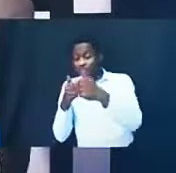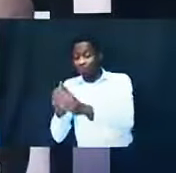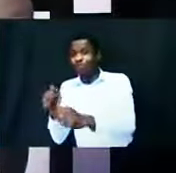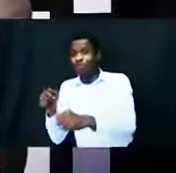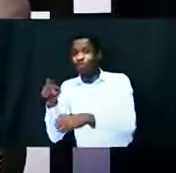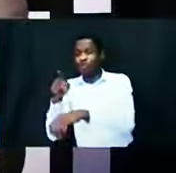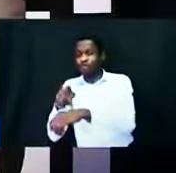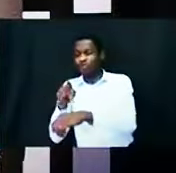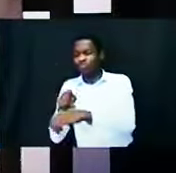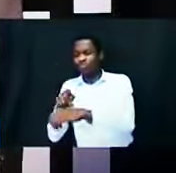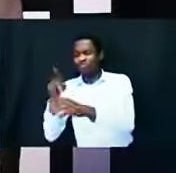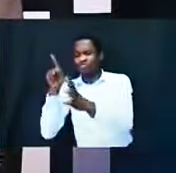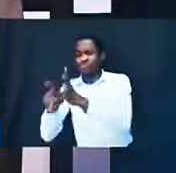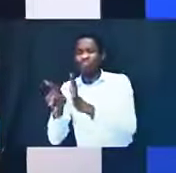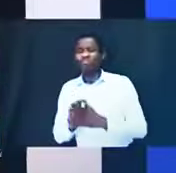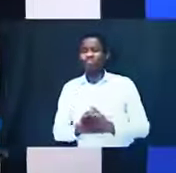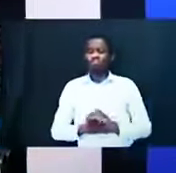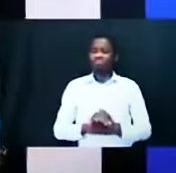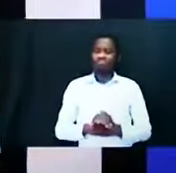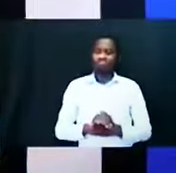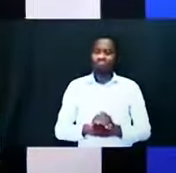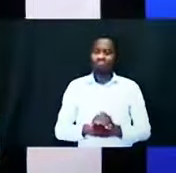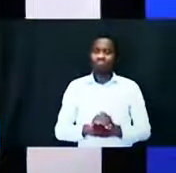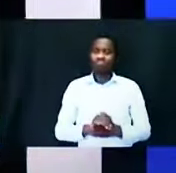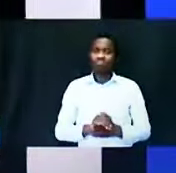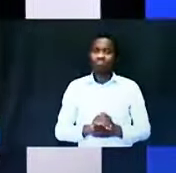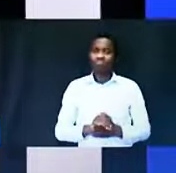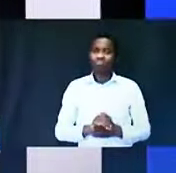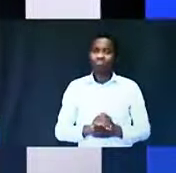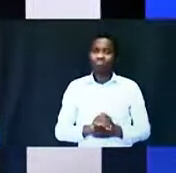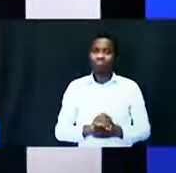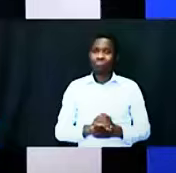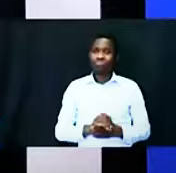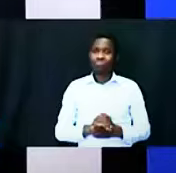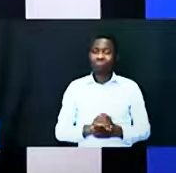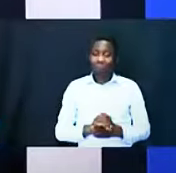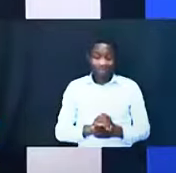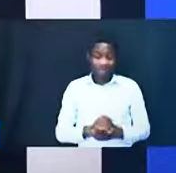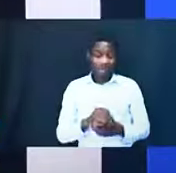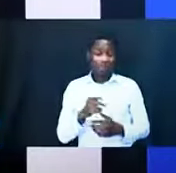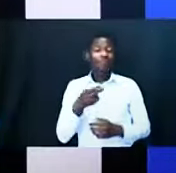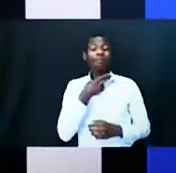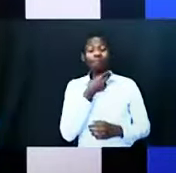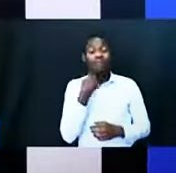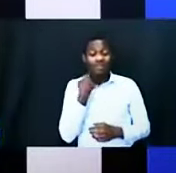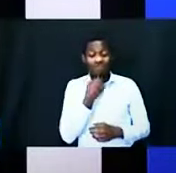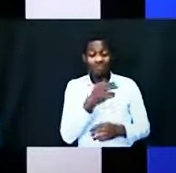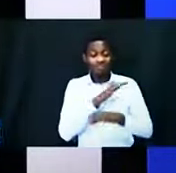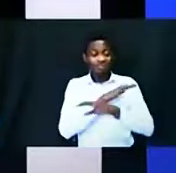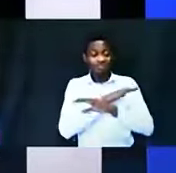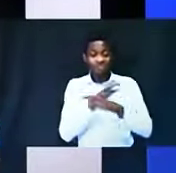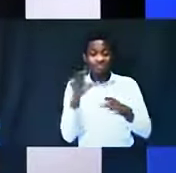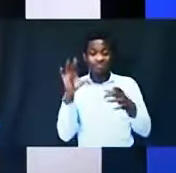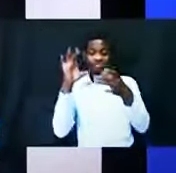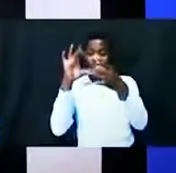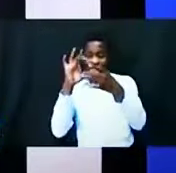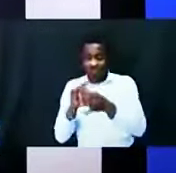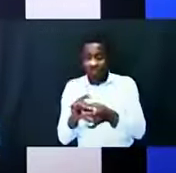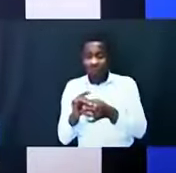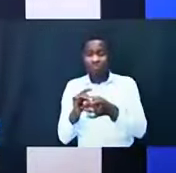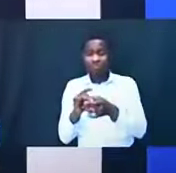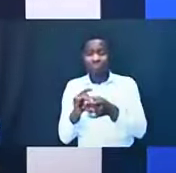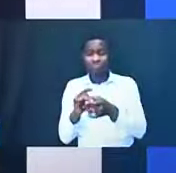Please, pastors, don't join them. Be a man of